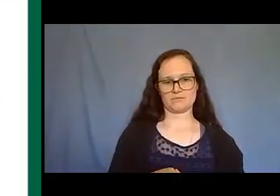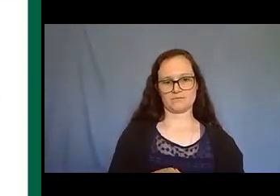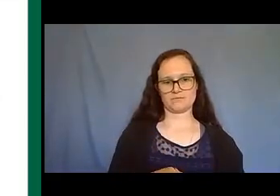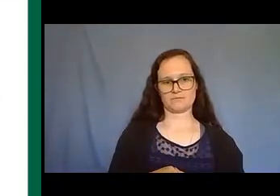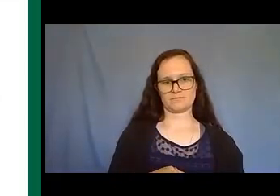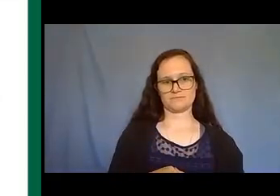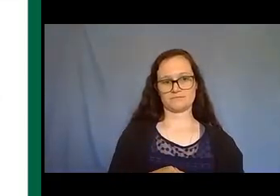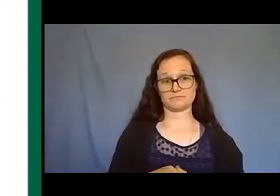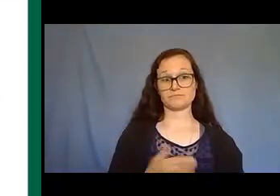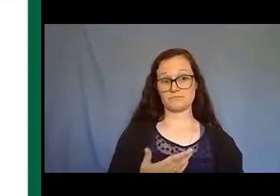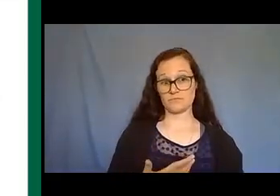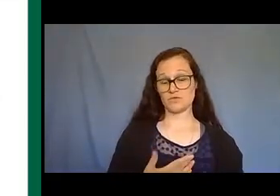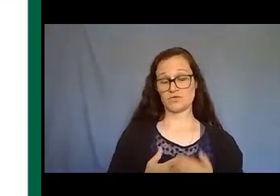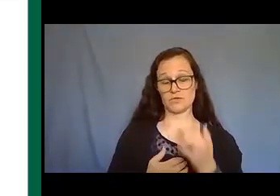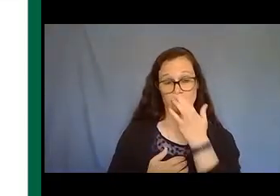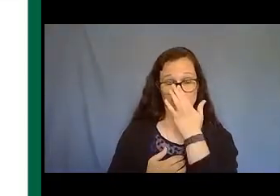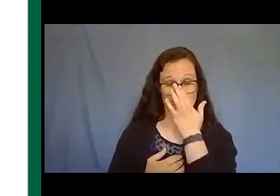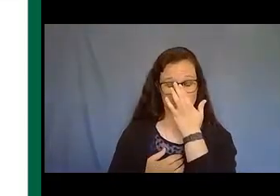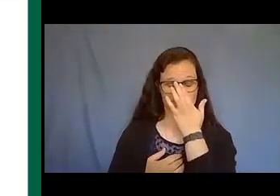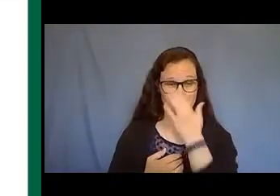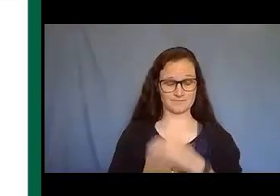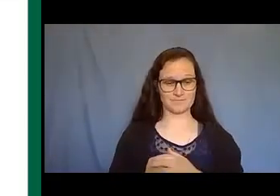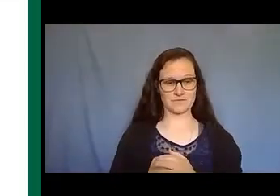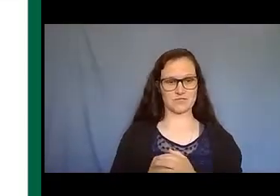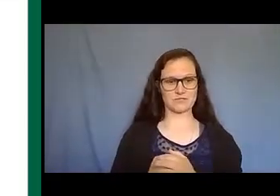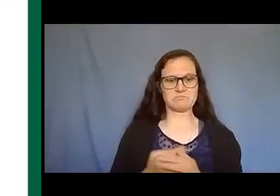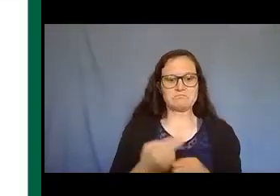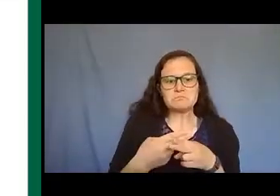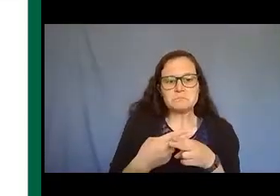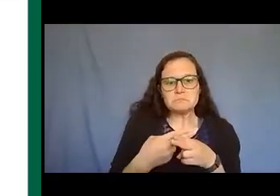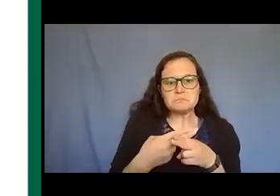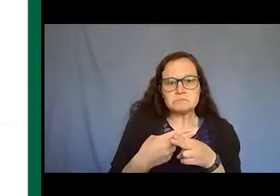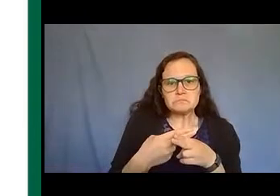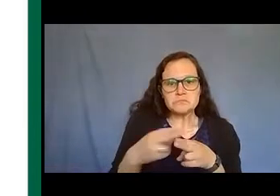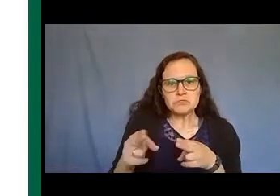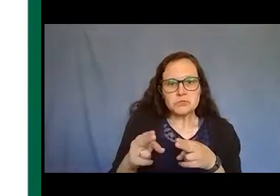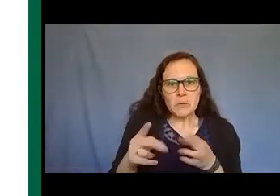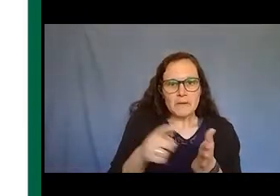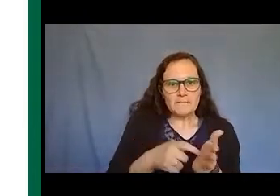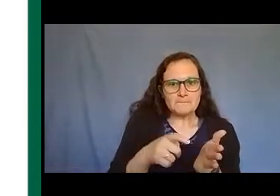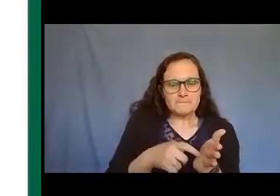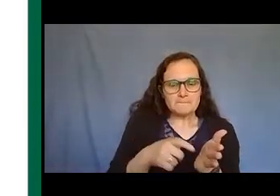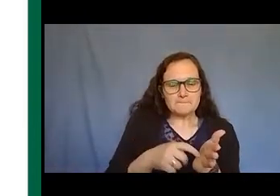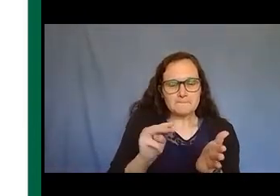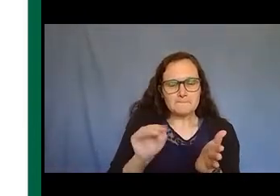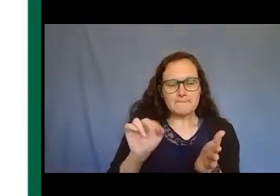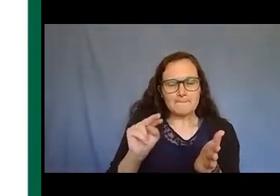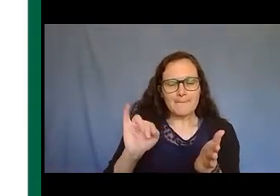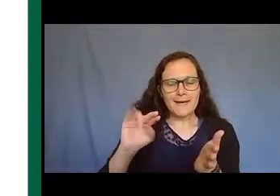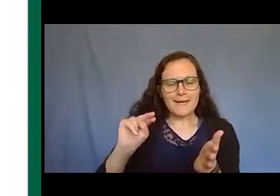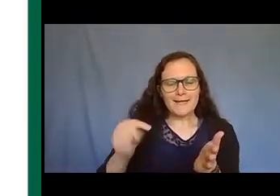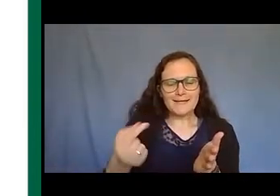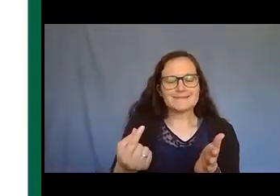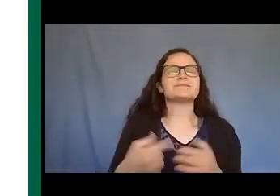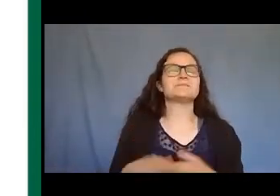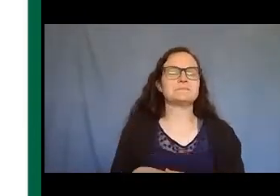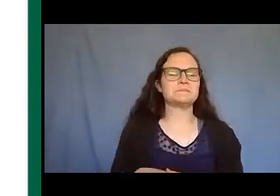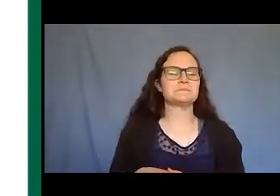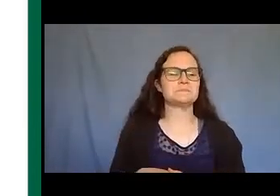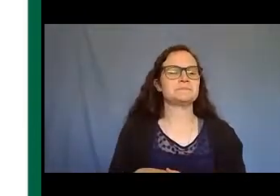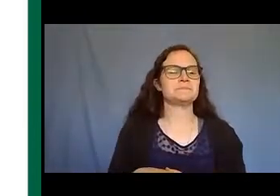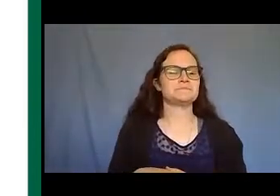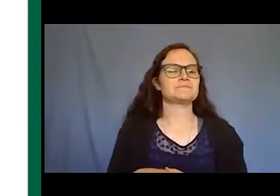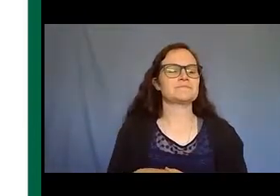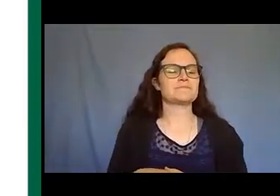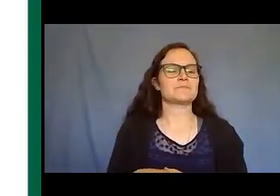because of that, I'm just going to run through a little overview of mining in the Animas River watershed. A number of people have